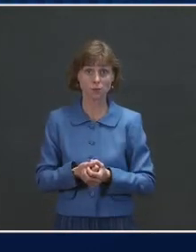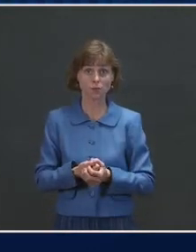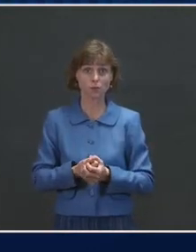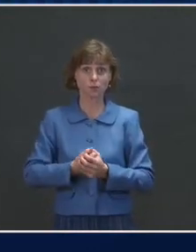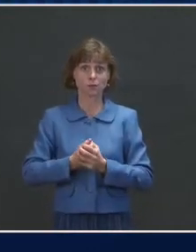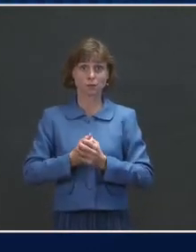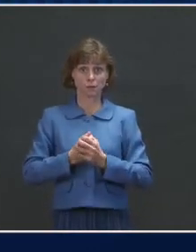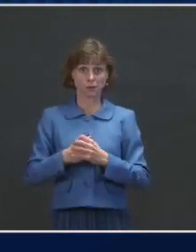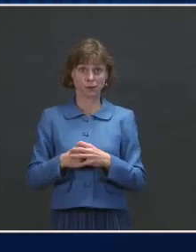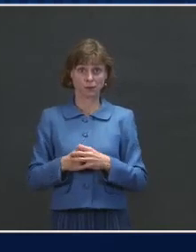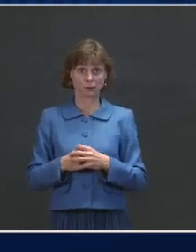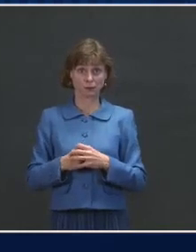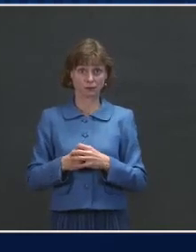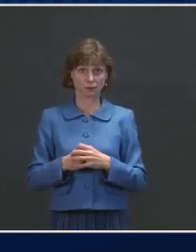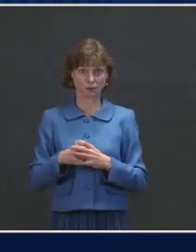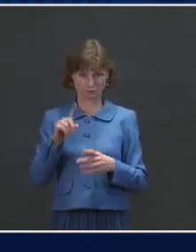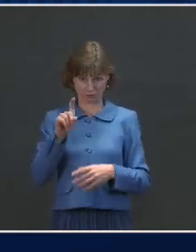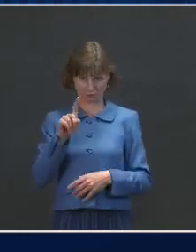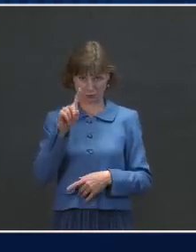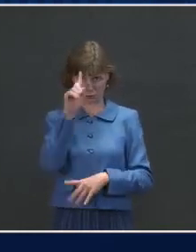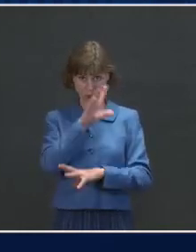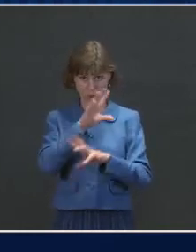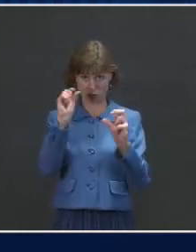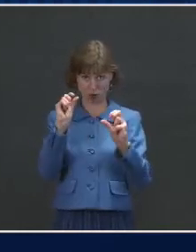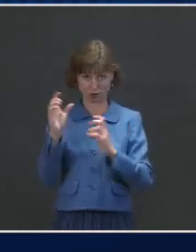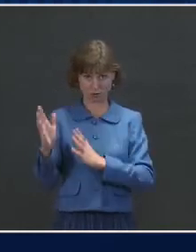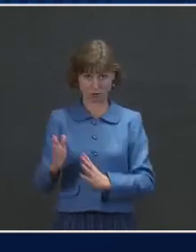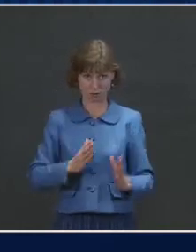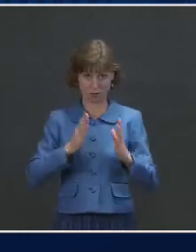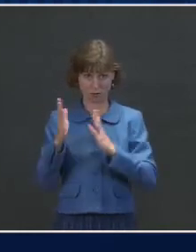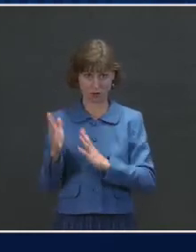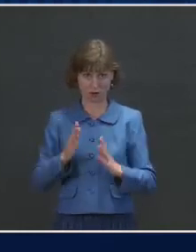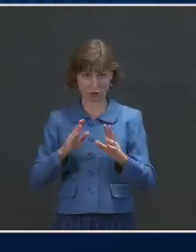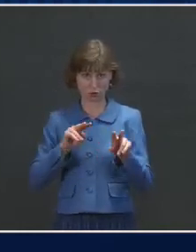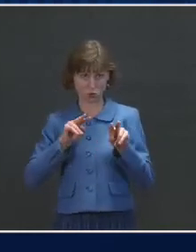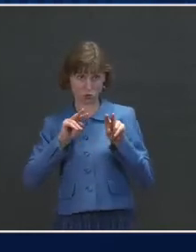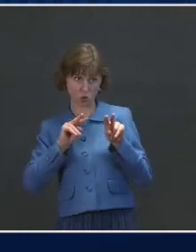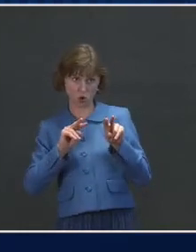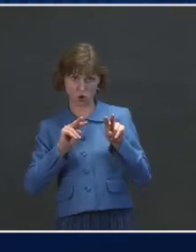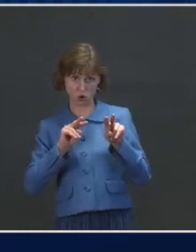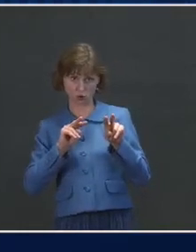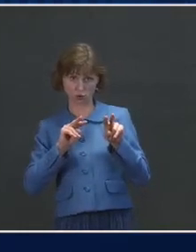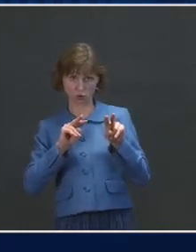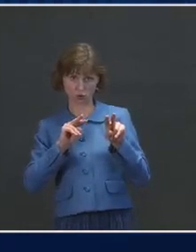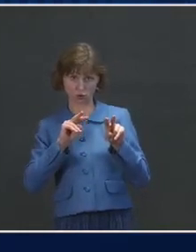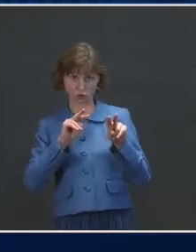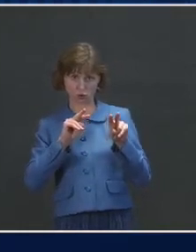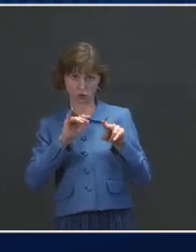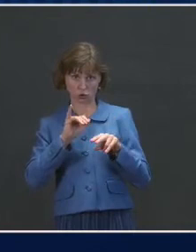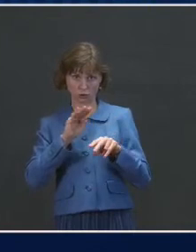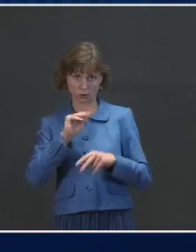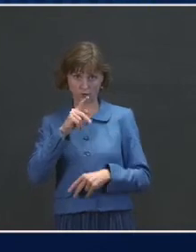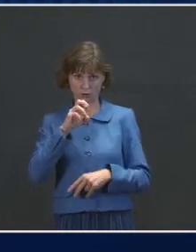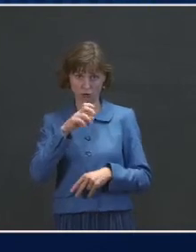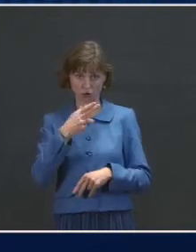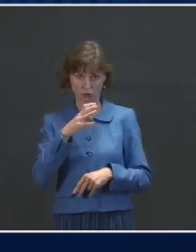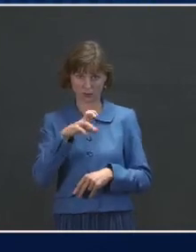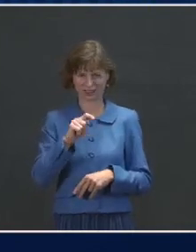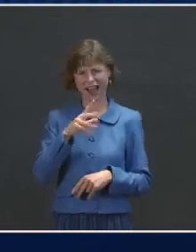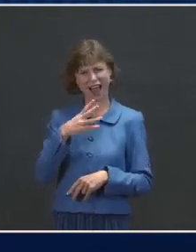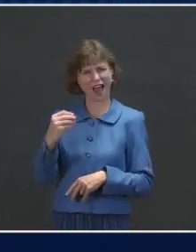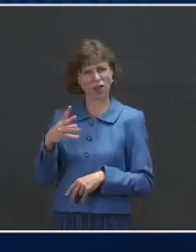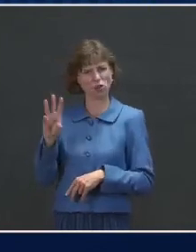impeachment. Does the president have plans to watch any of the trial this week? And does the White House prefer a speedy impeachment trial,